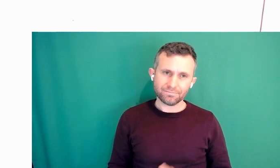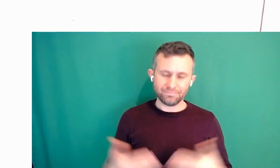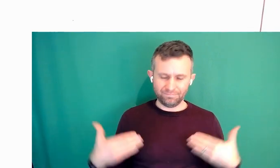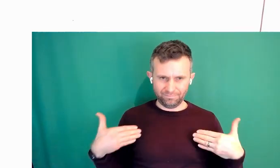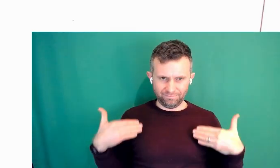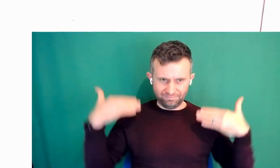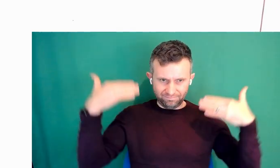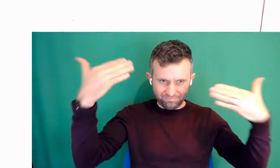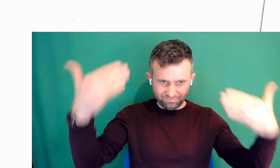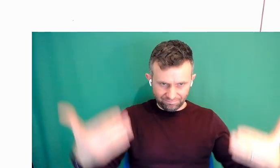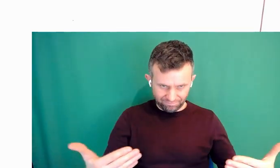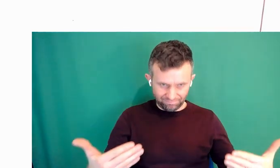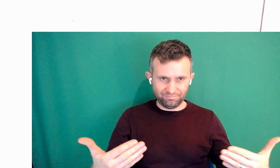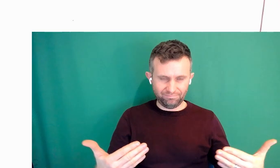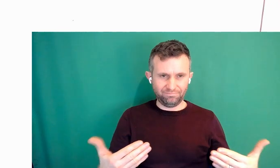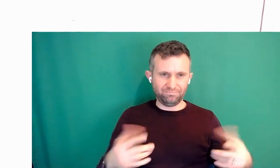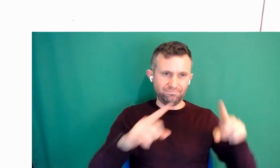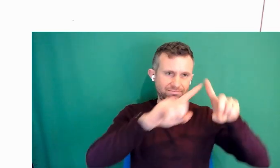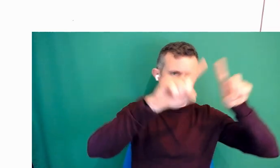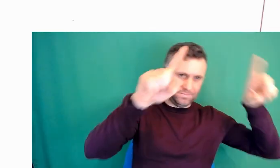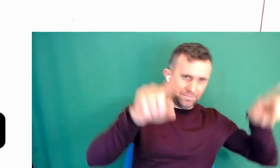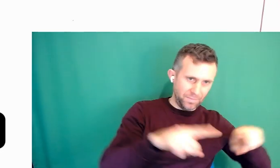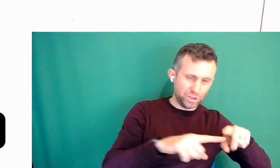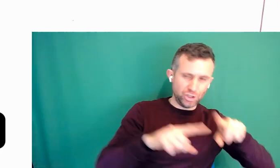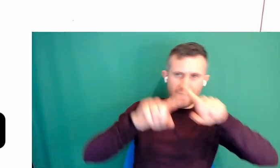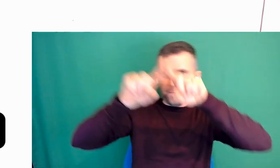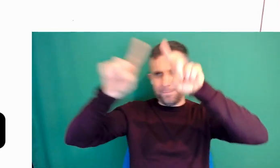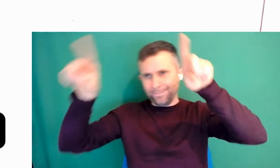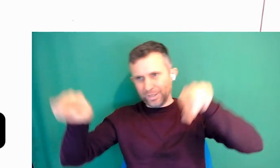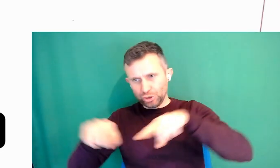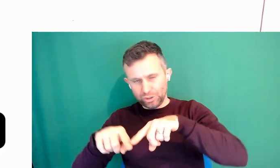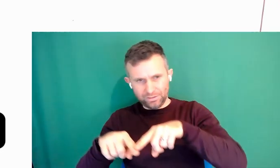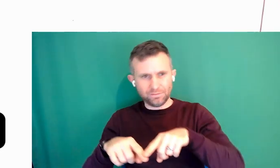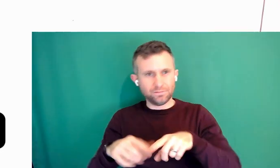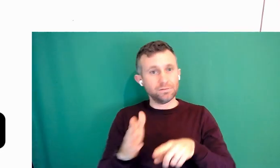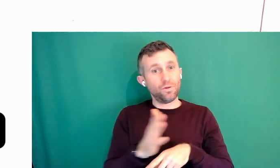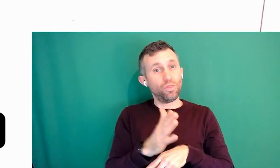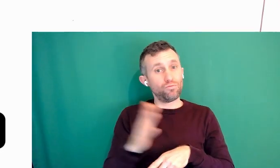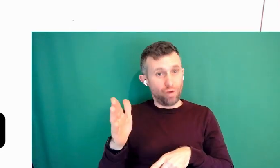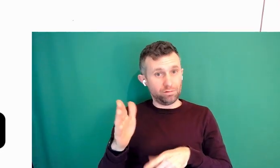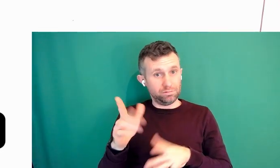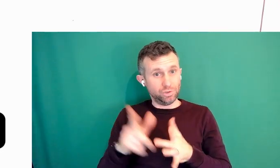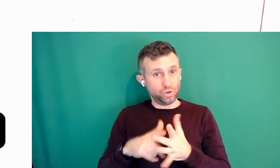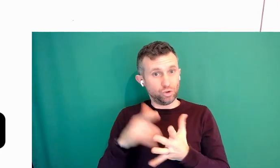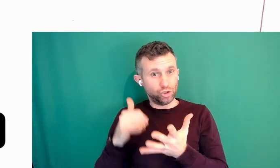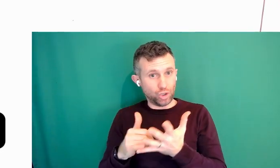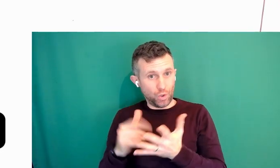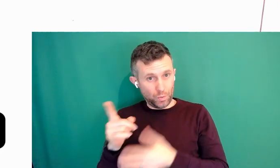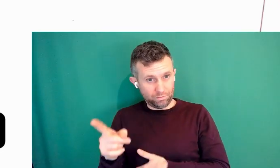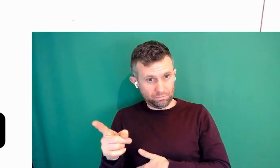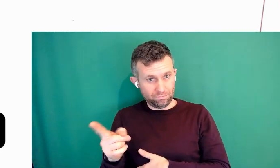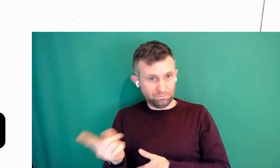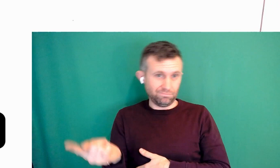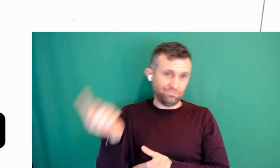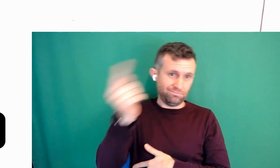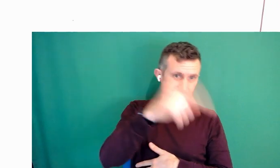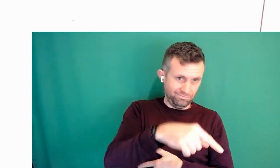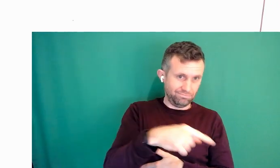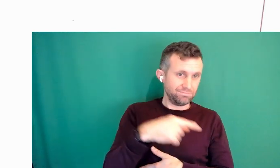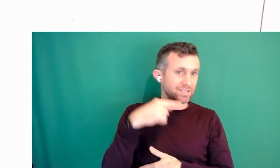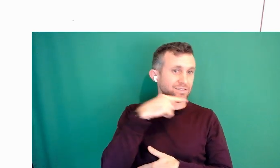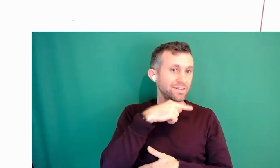for most of his life, particularly with his lungs, and sadly died at the age of 37 of tuberculosis,